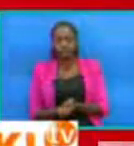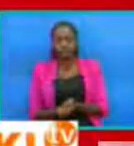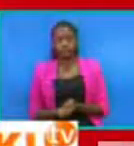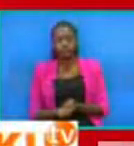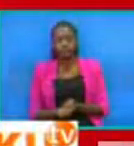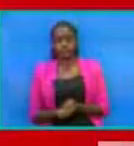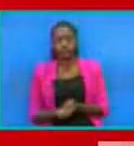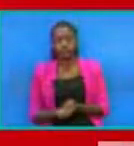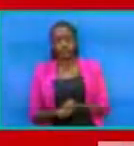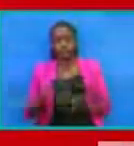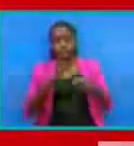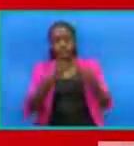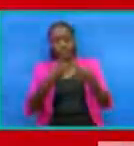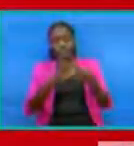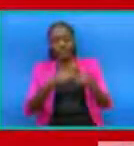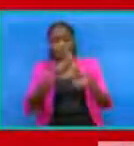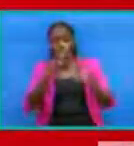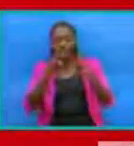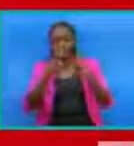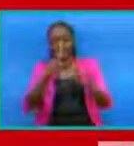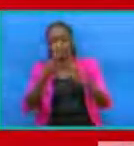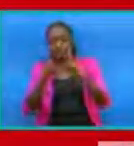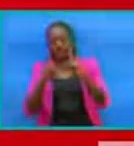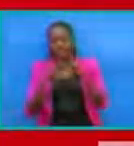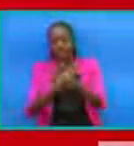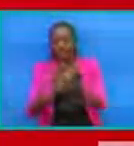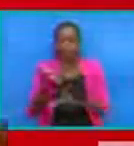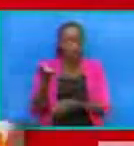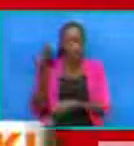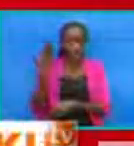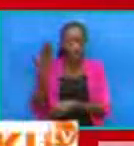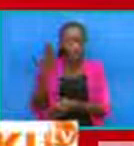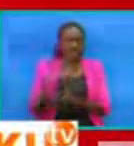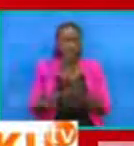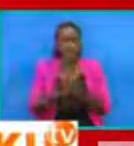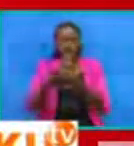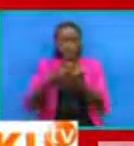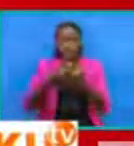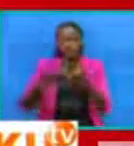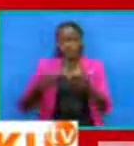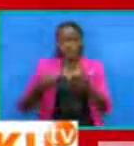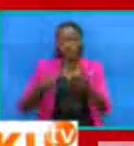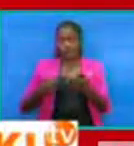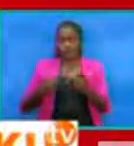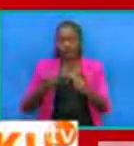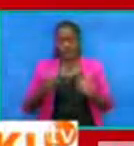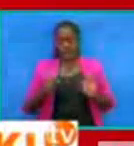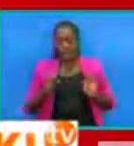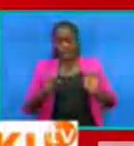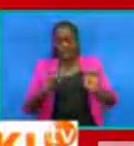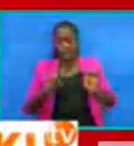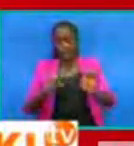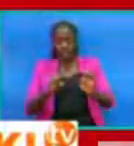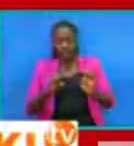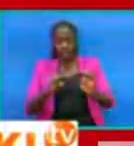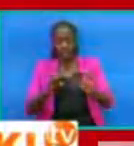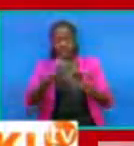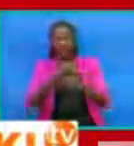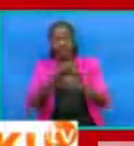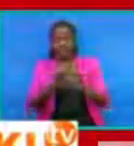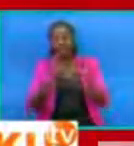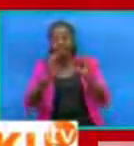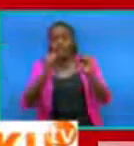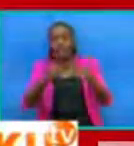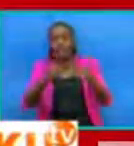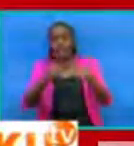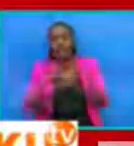also examinable. Long ago, before that, efforts to make it examinable at